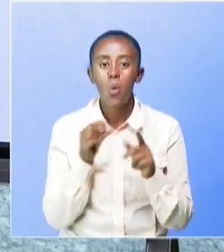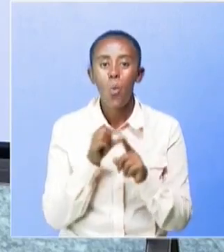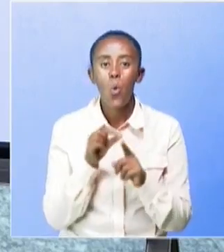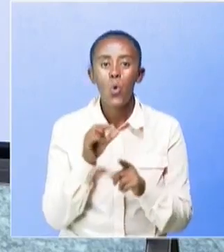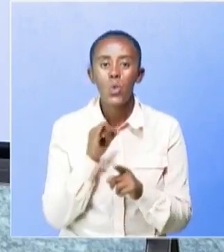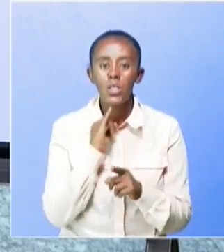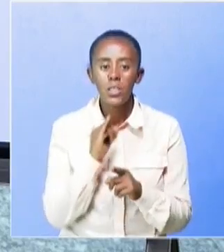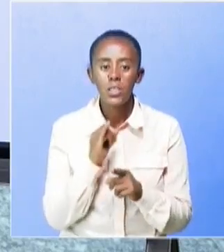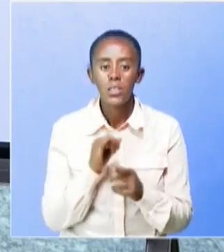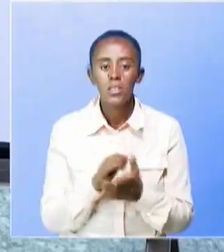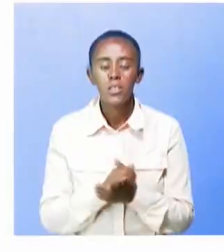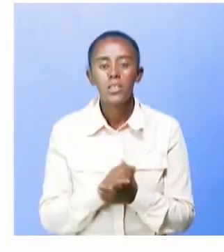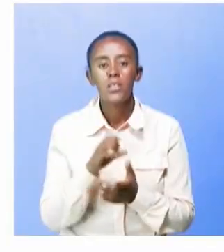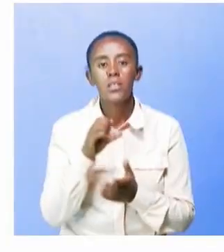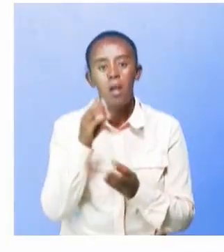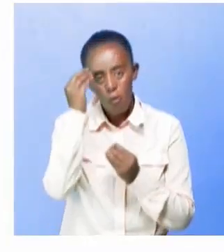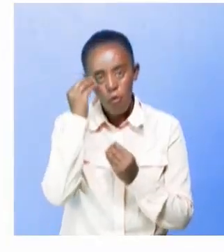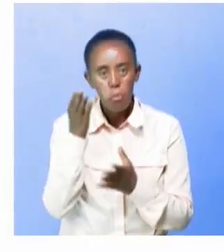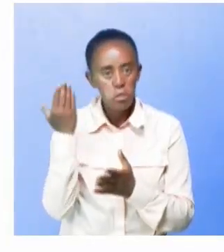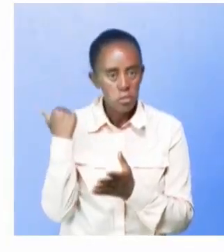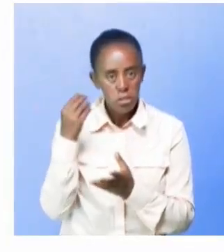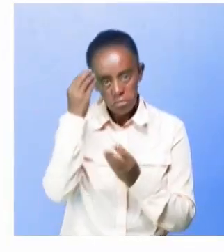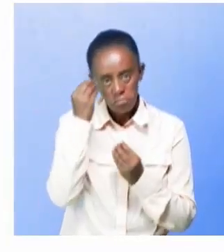is aforementioned.